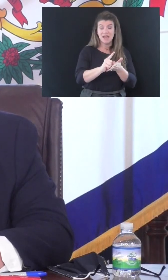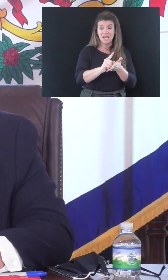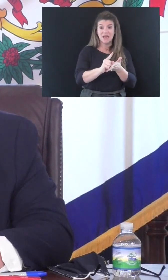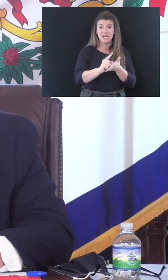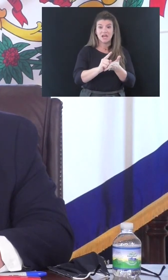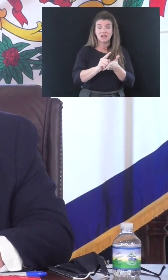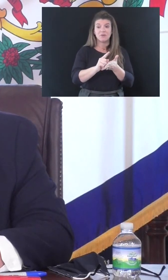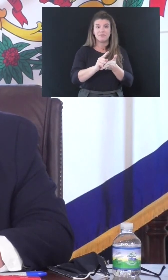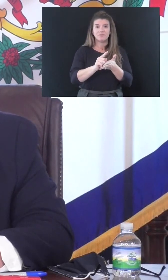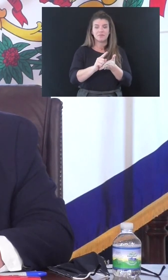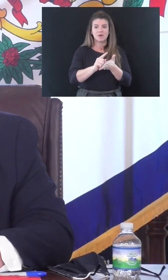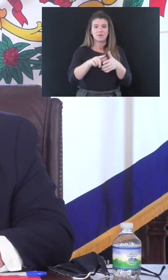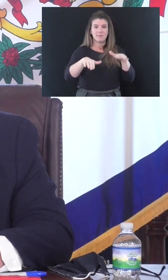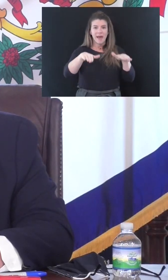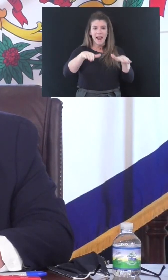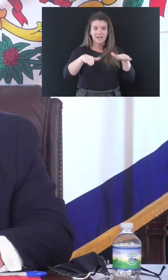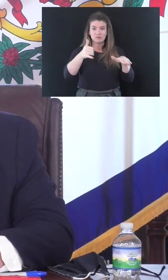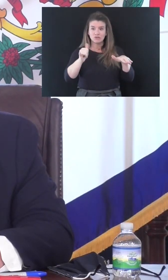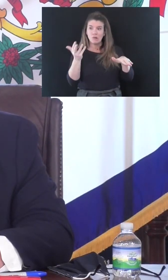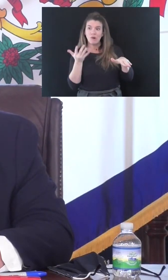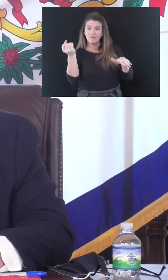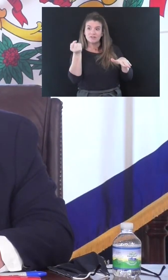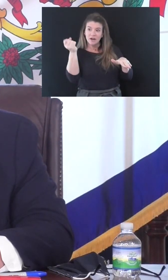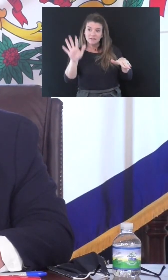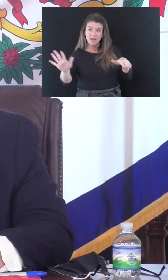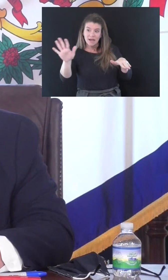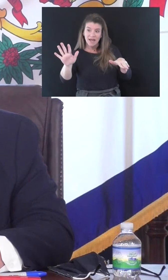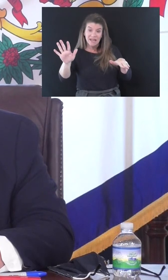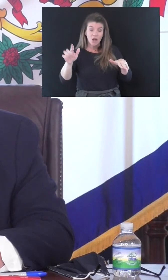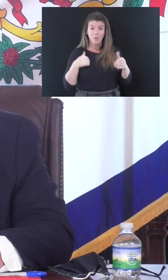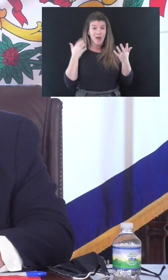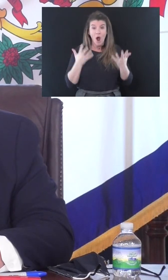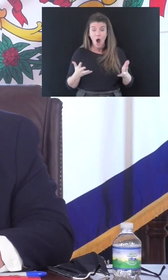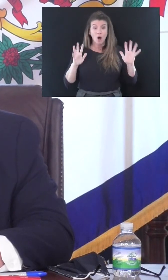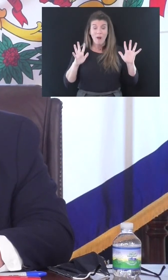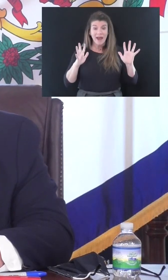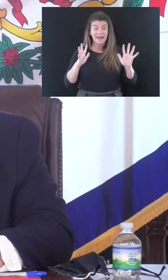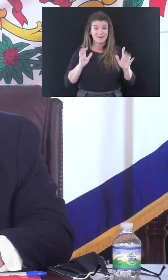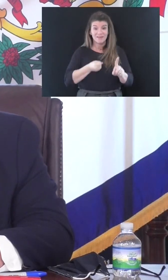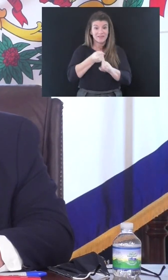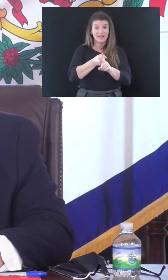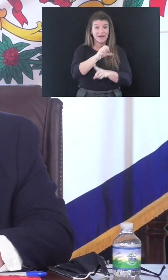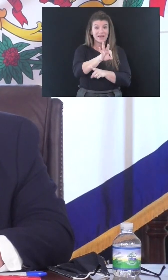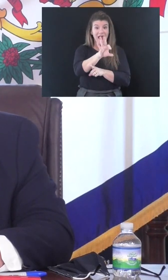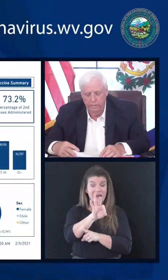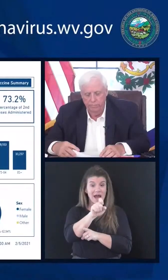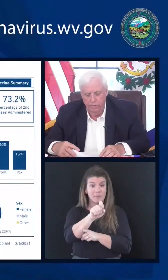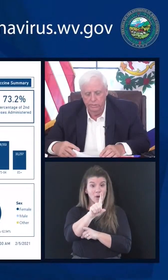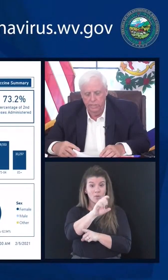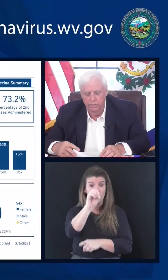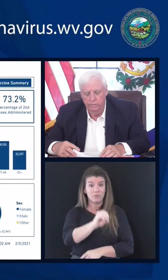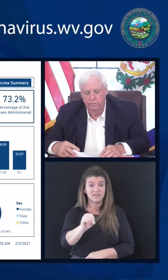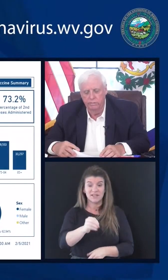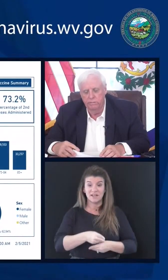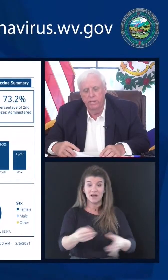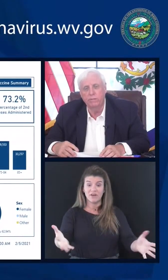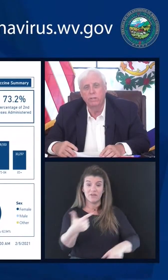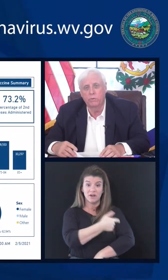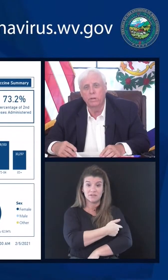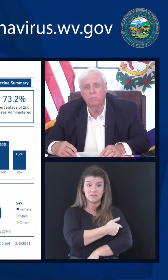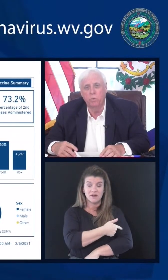the balance of Saturday and Sunday still in front of us, we are already at 99.1% of first doses